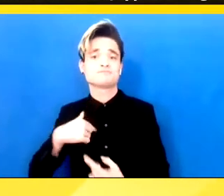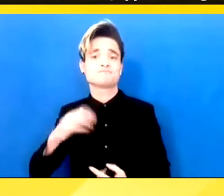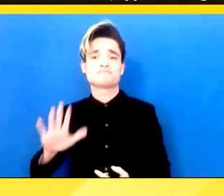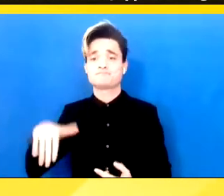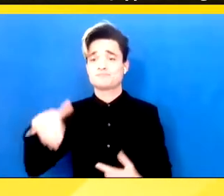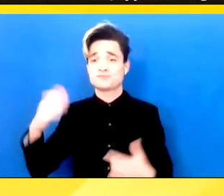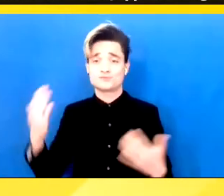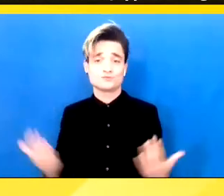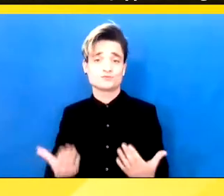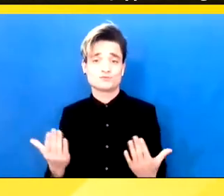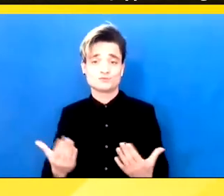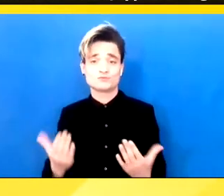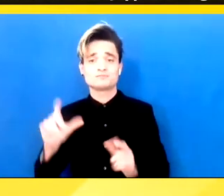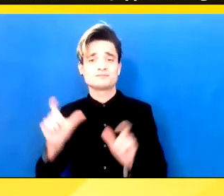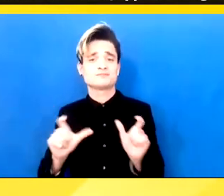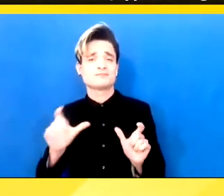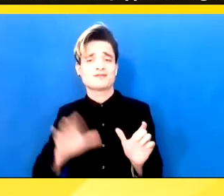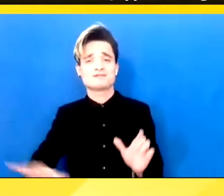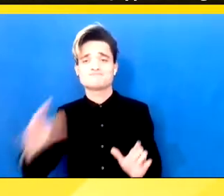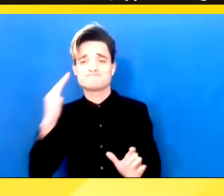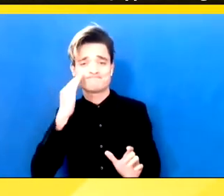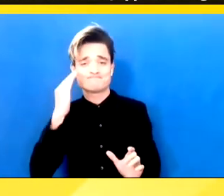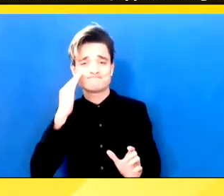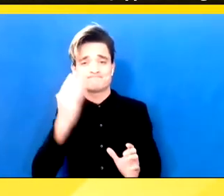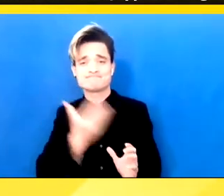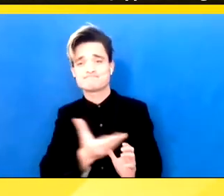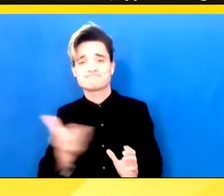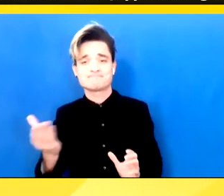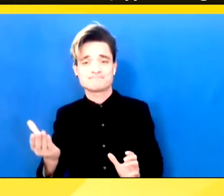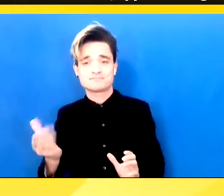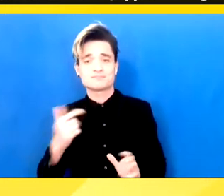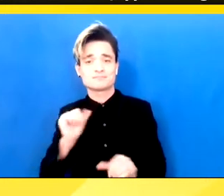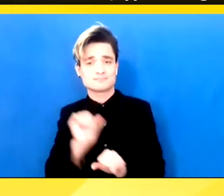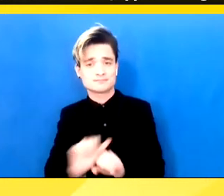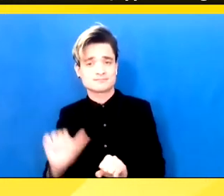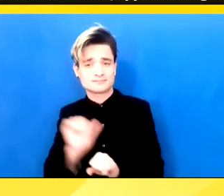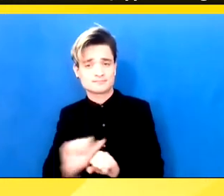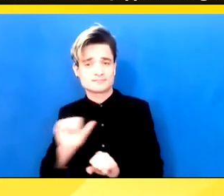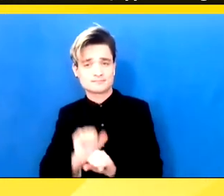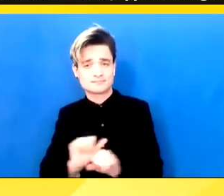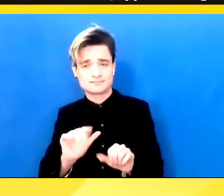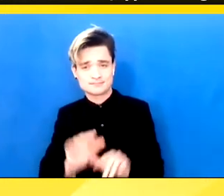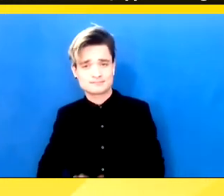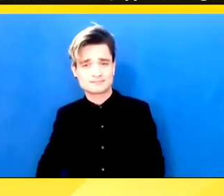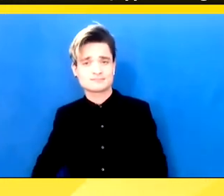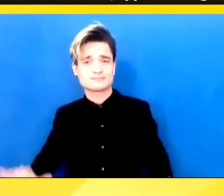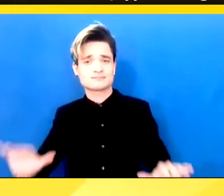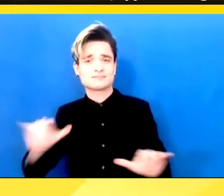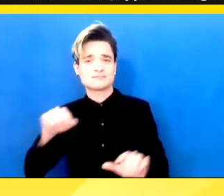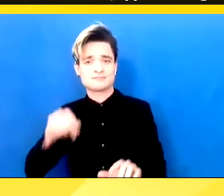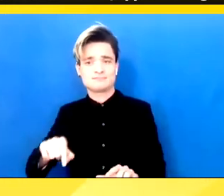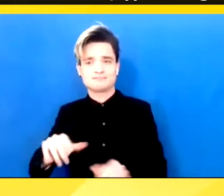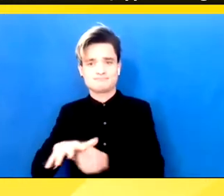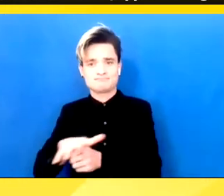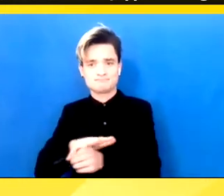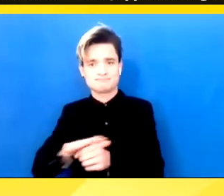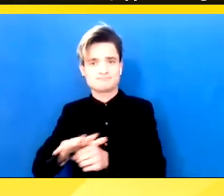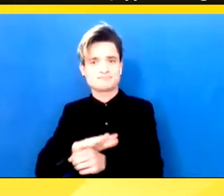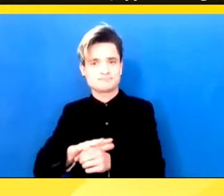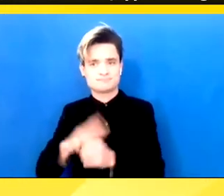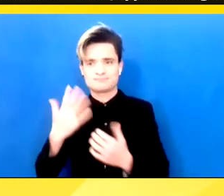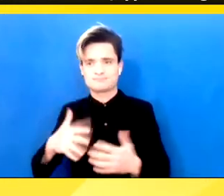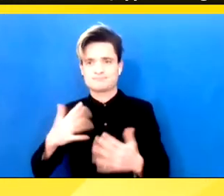we're looking to rebuild unions here, this place was born of unions. This place was born with organized